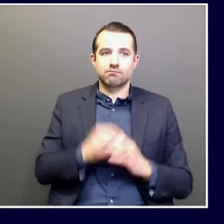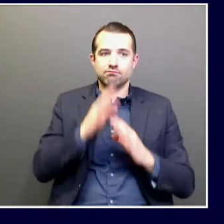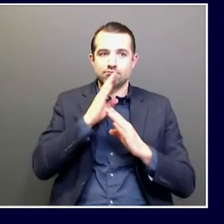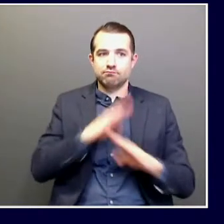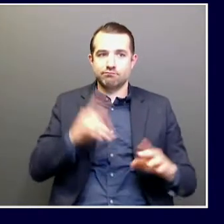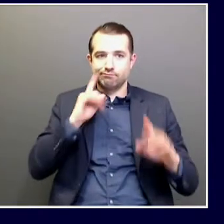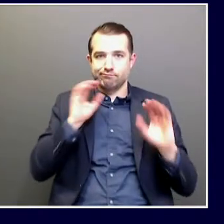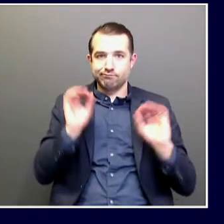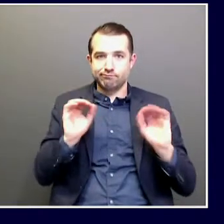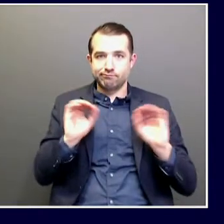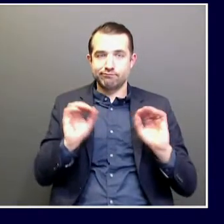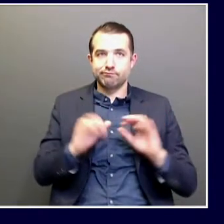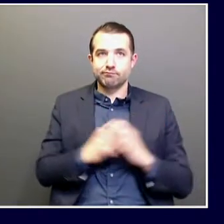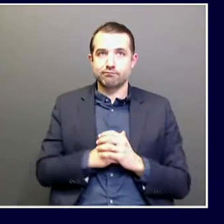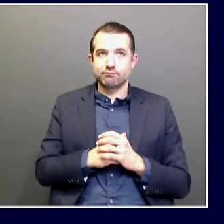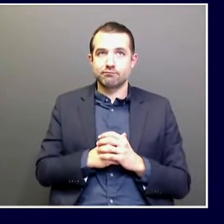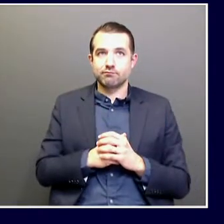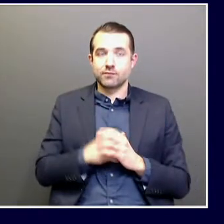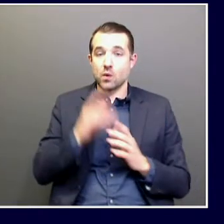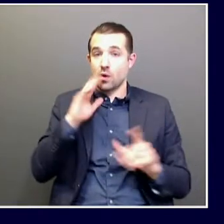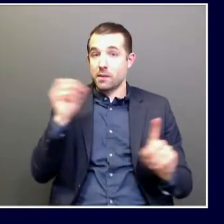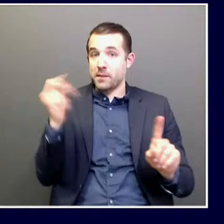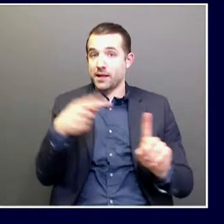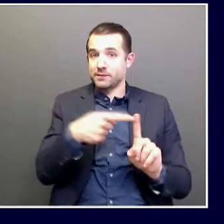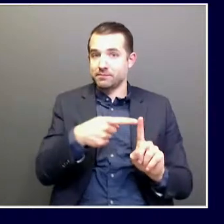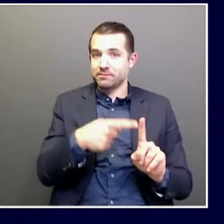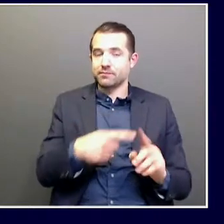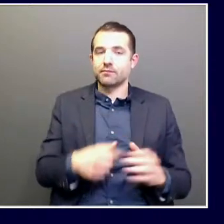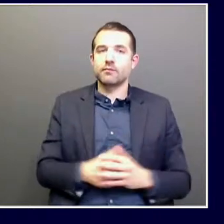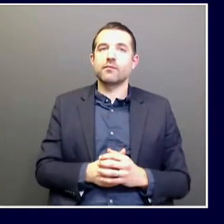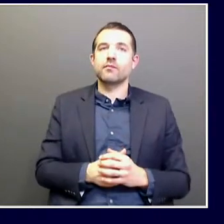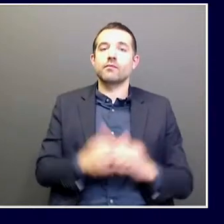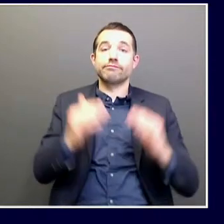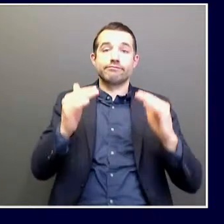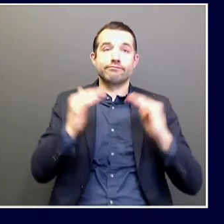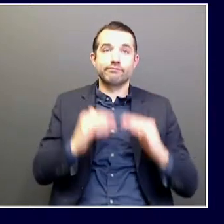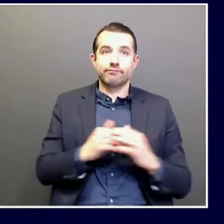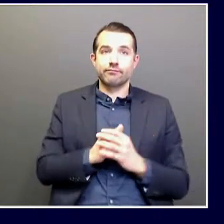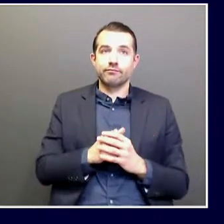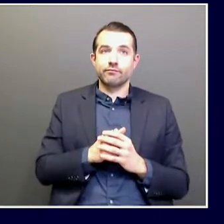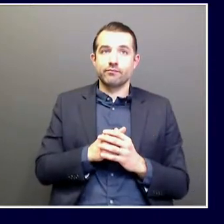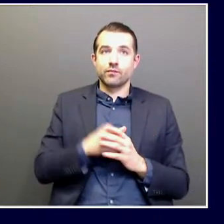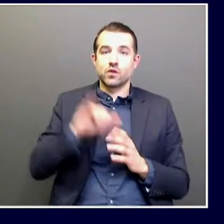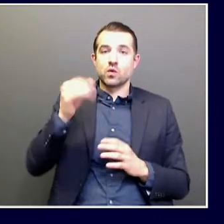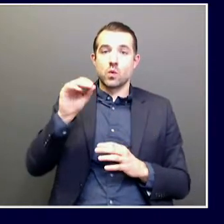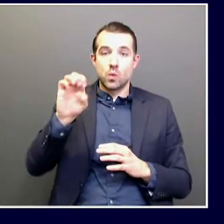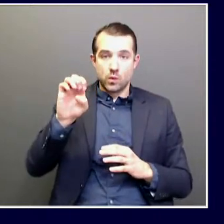All right, Crystal, I'll come back to you in a second. Let me go to Joe Lawler next.